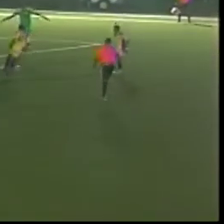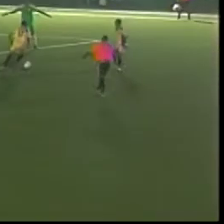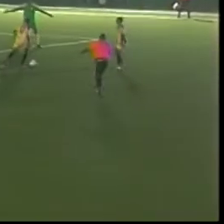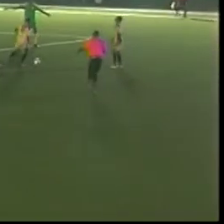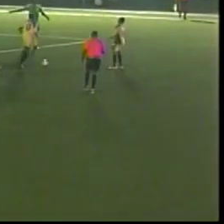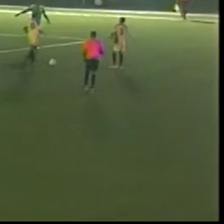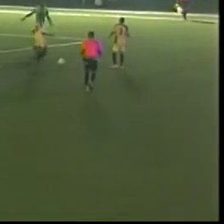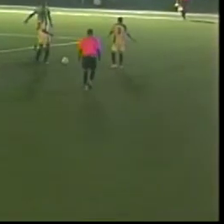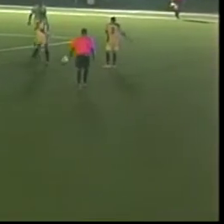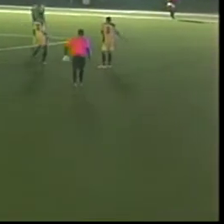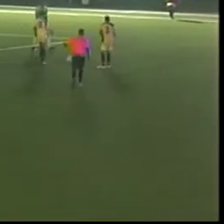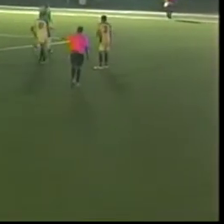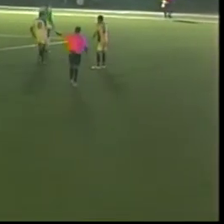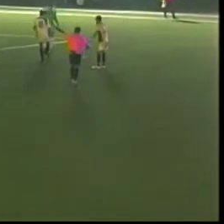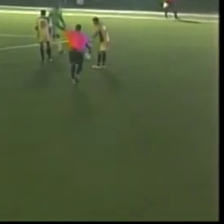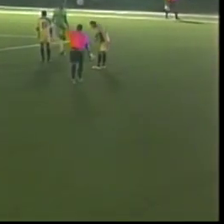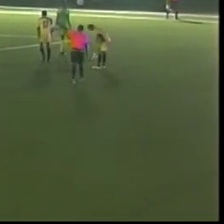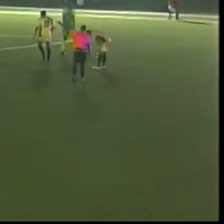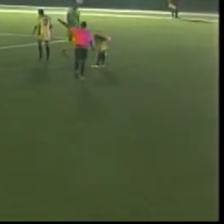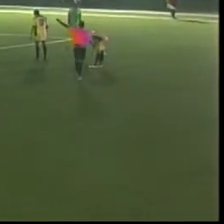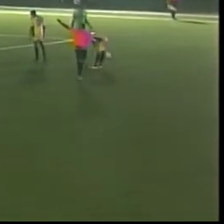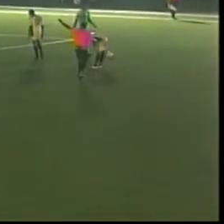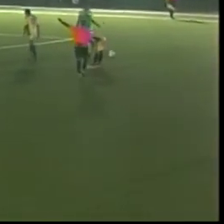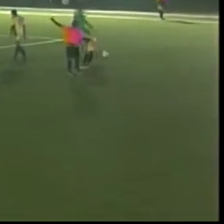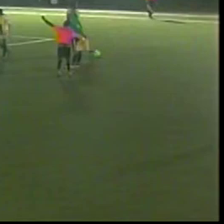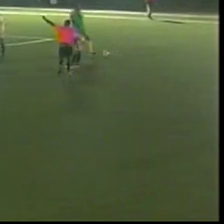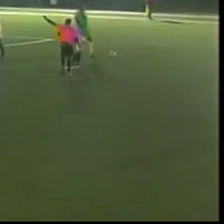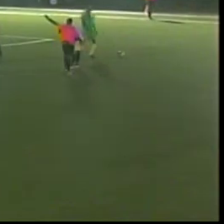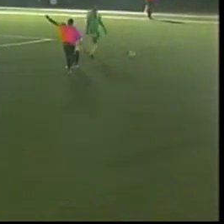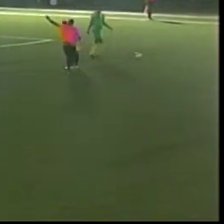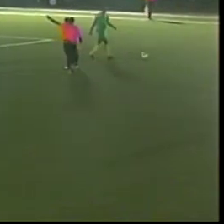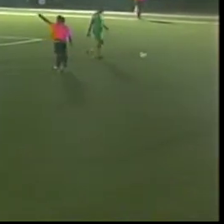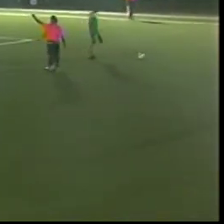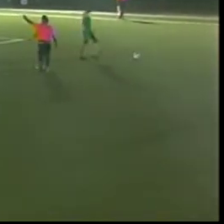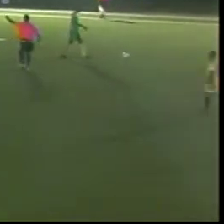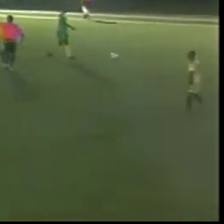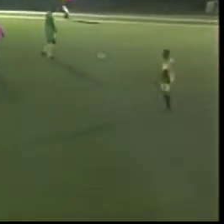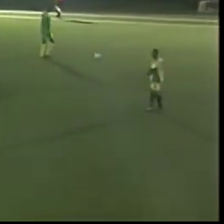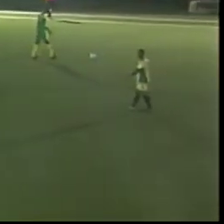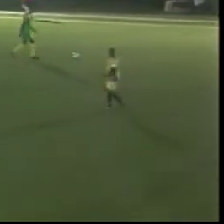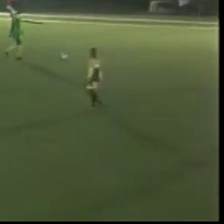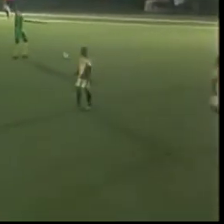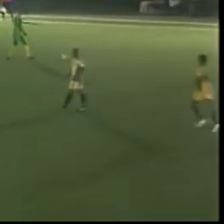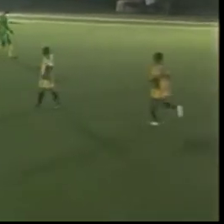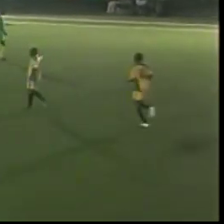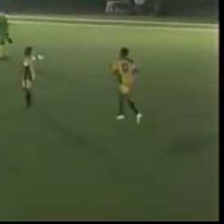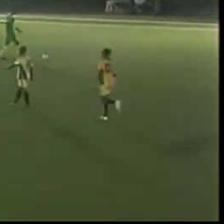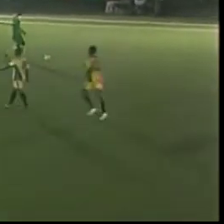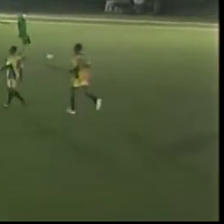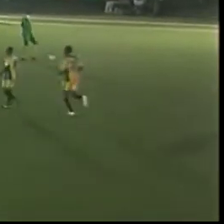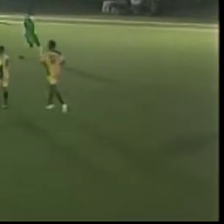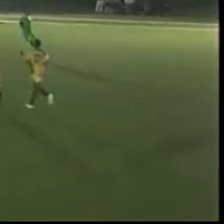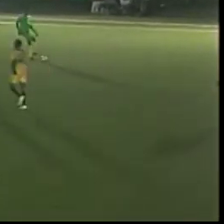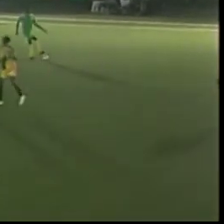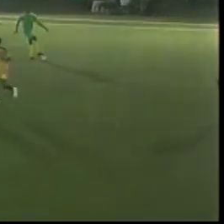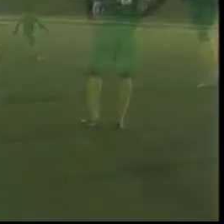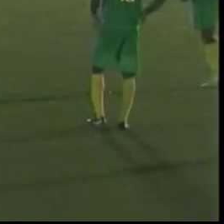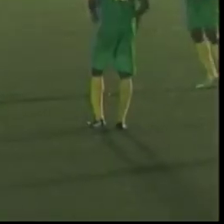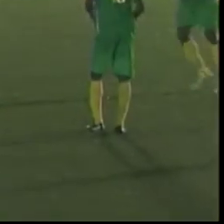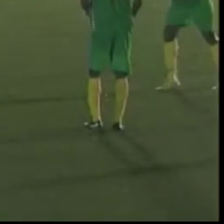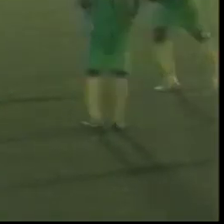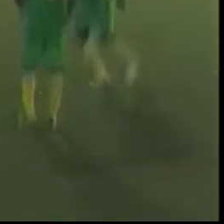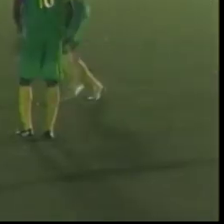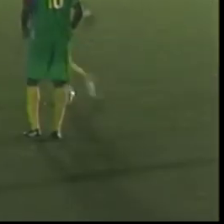and UWI Blackbird seems as if they were heading to extra time when a soldier was brought down just outside the area in the 90th minute.